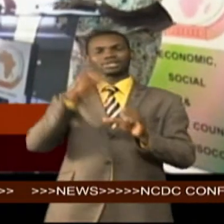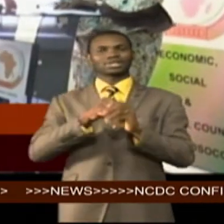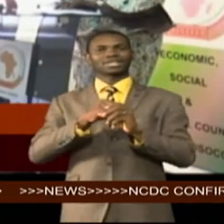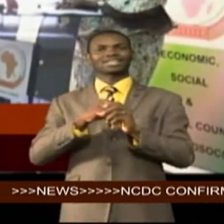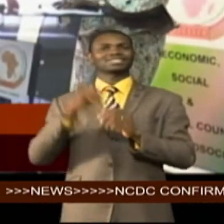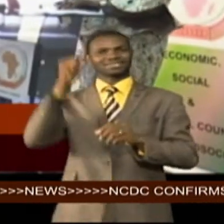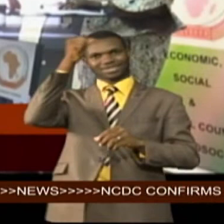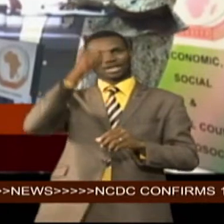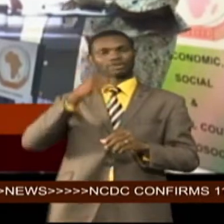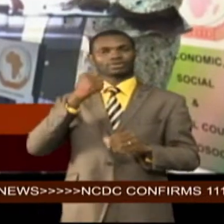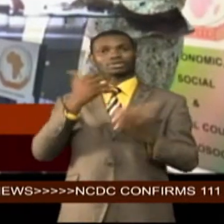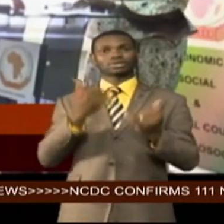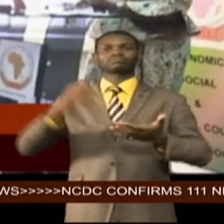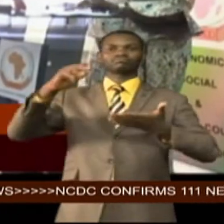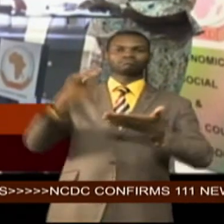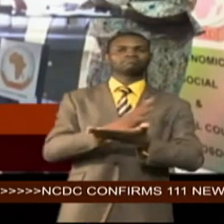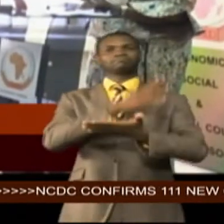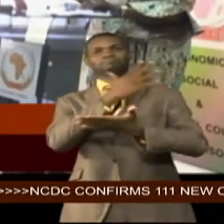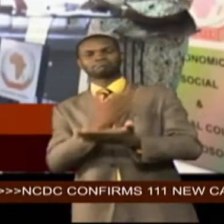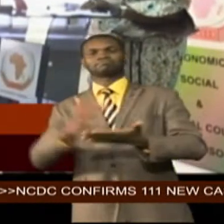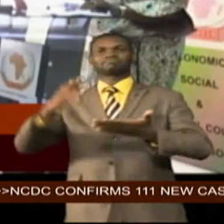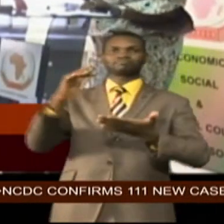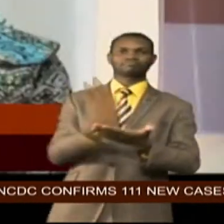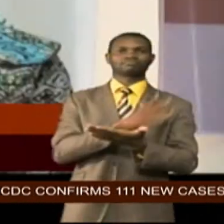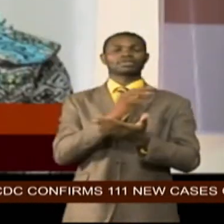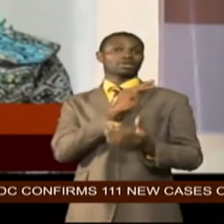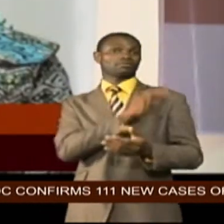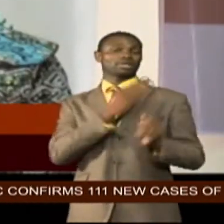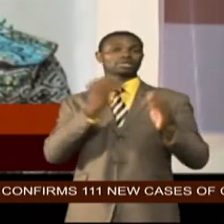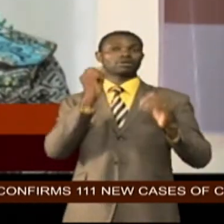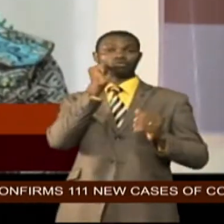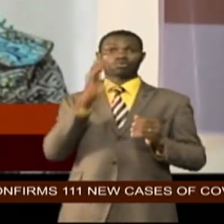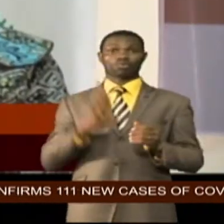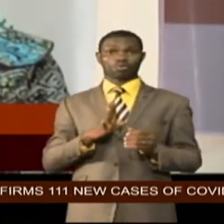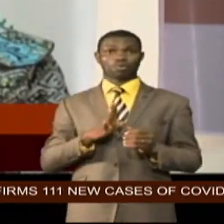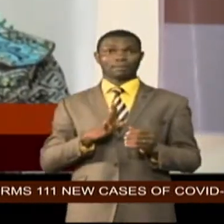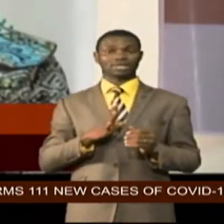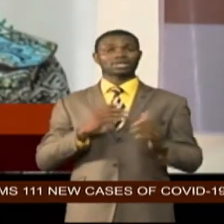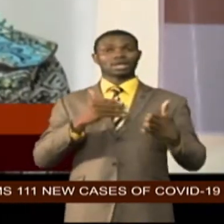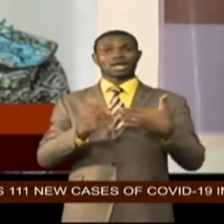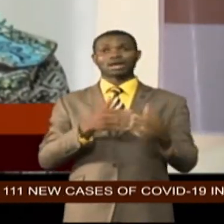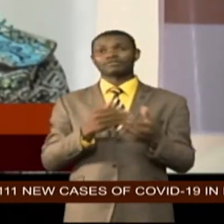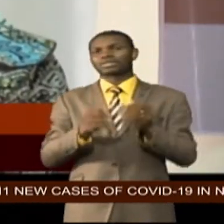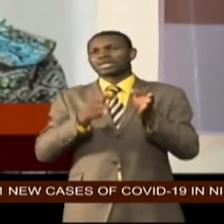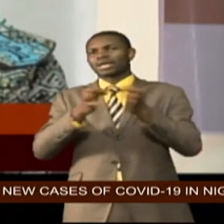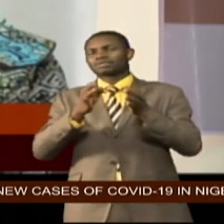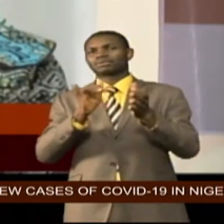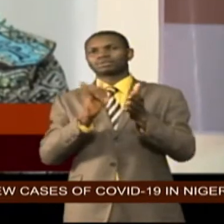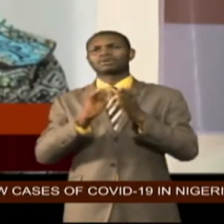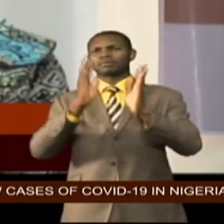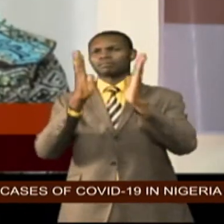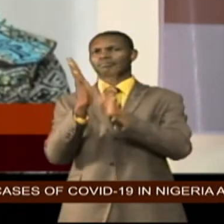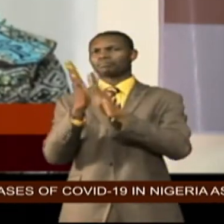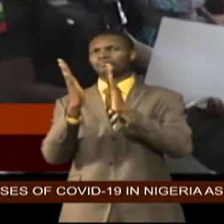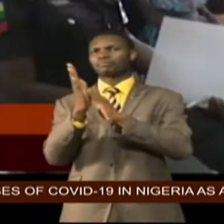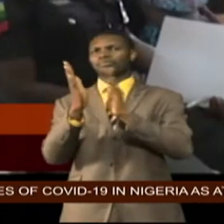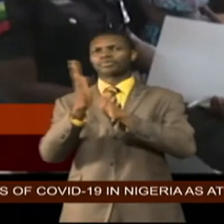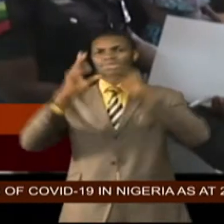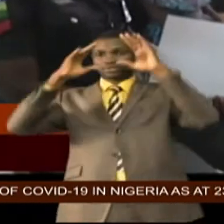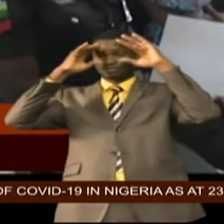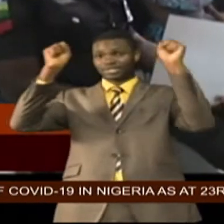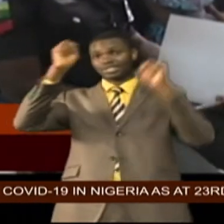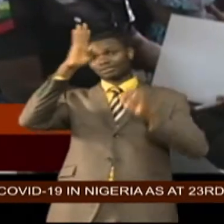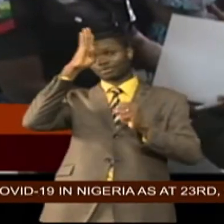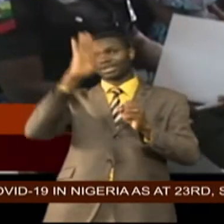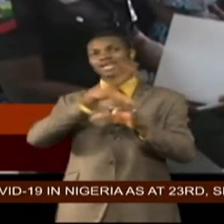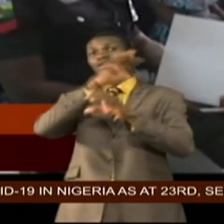side ensuring equality. Minister of Women Affairs Pauline Tallen, who applauded President Muhammadu Buhari for